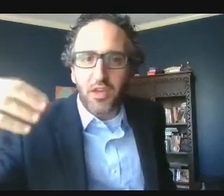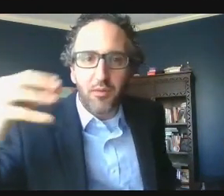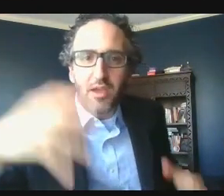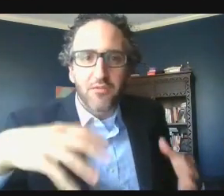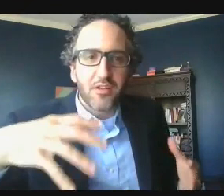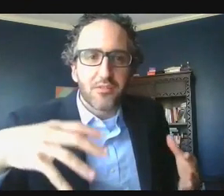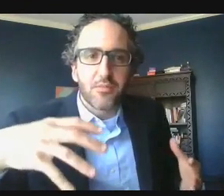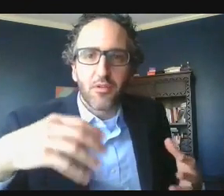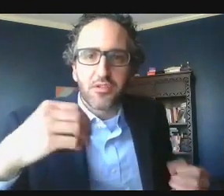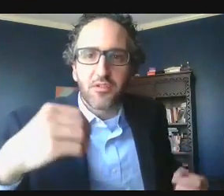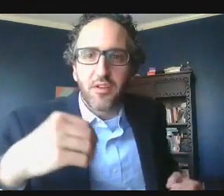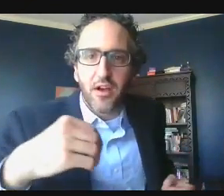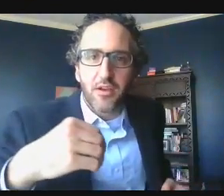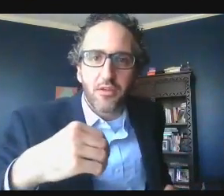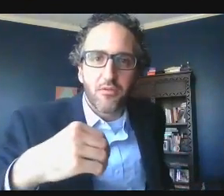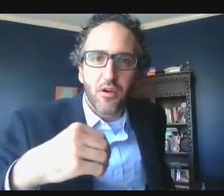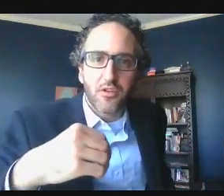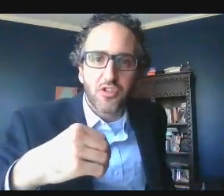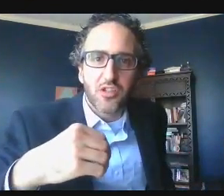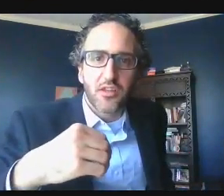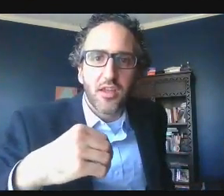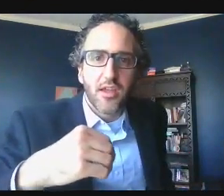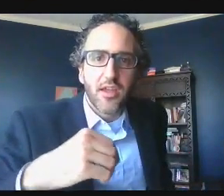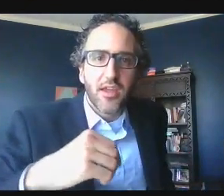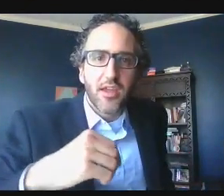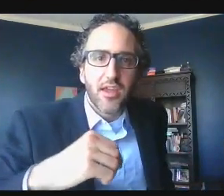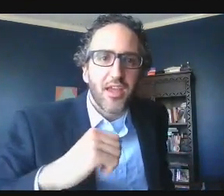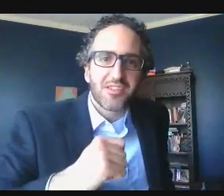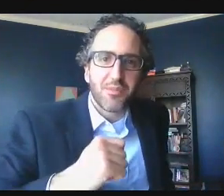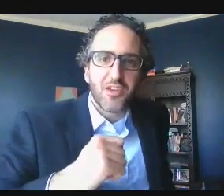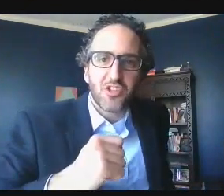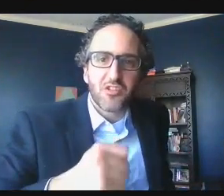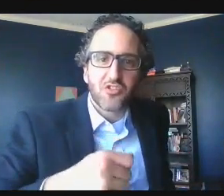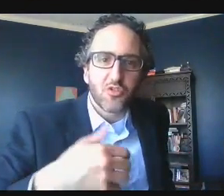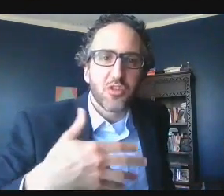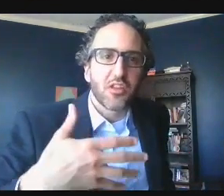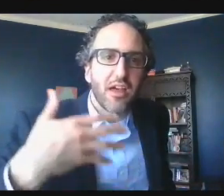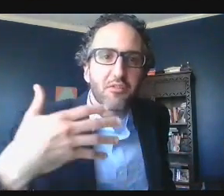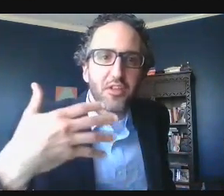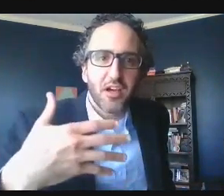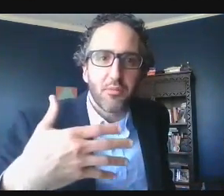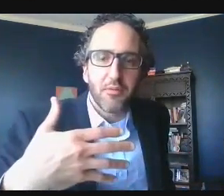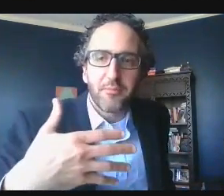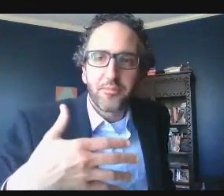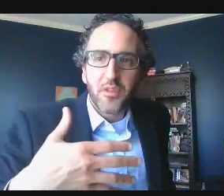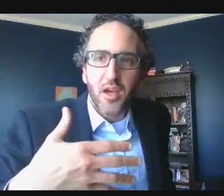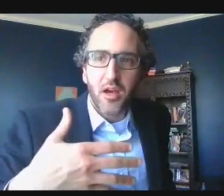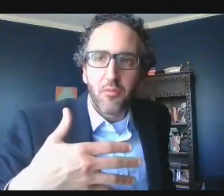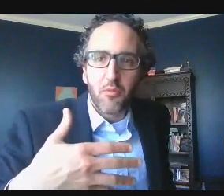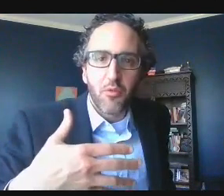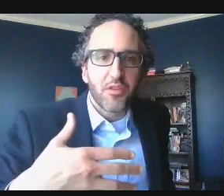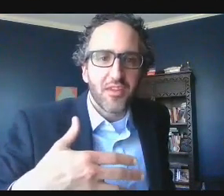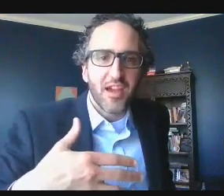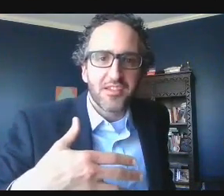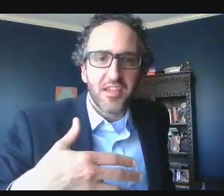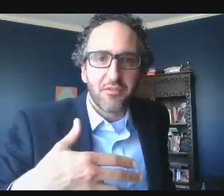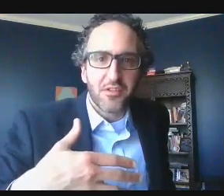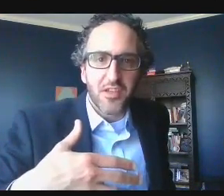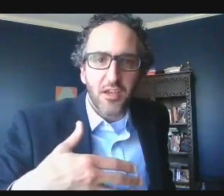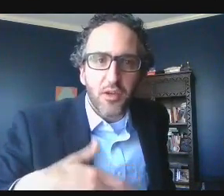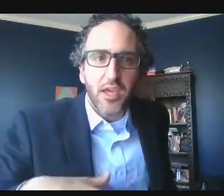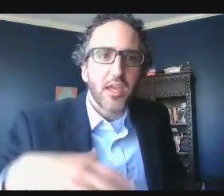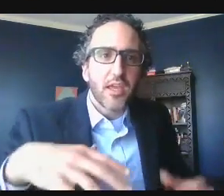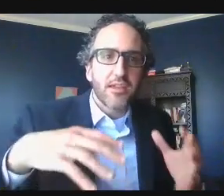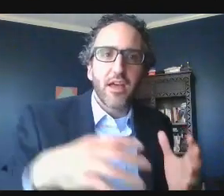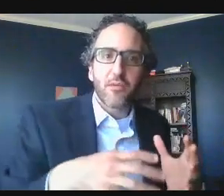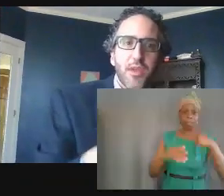have nuts and bolts of how you function, and participation is truly the leveling up within the ICF to say, okay, now